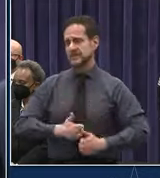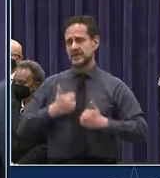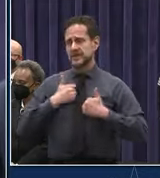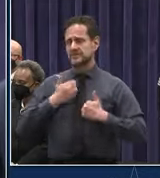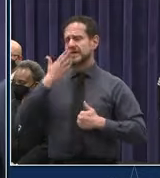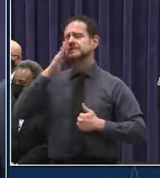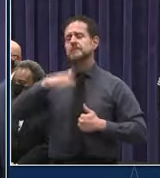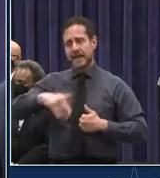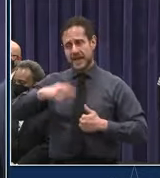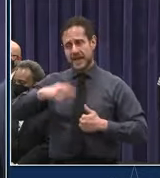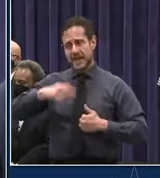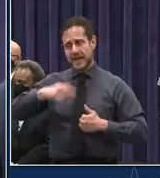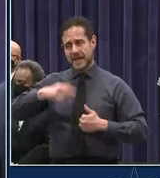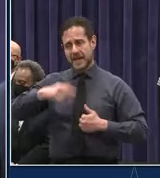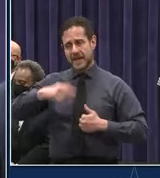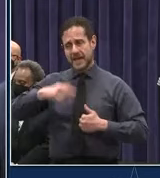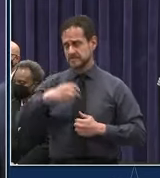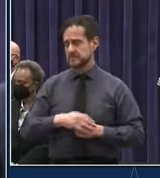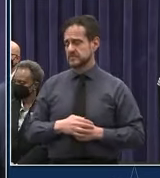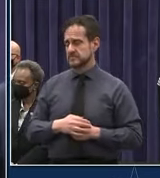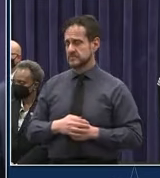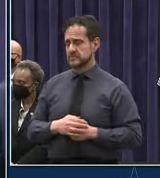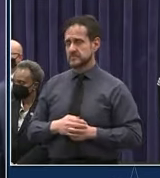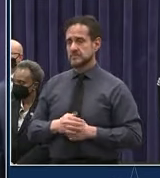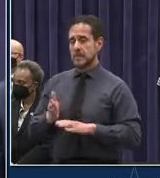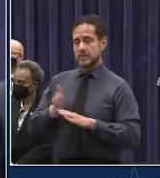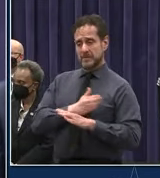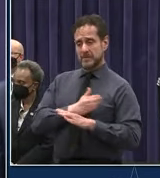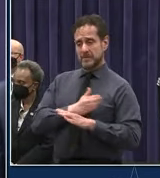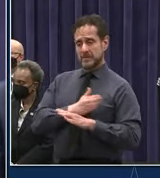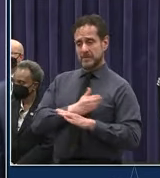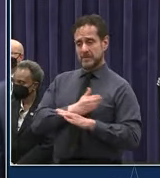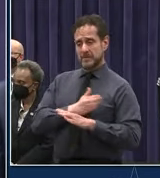Moments before the incident happened, Melissa asked me,